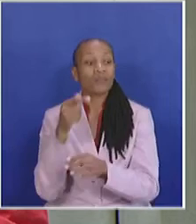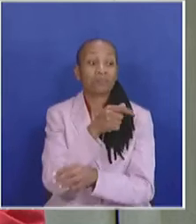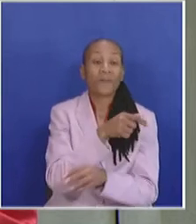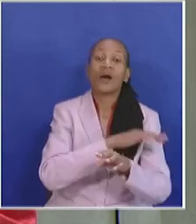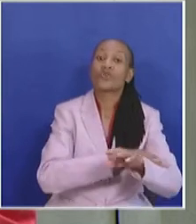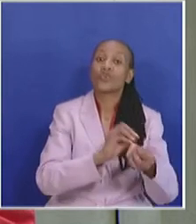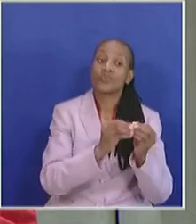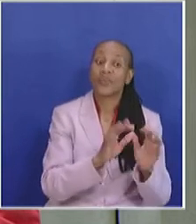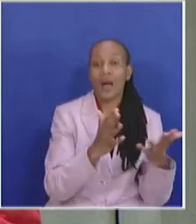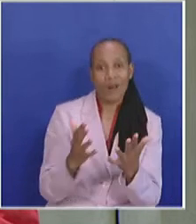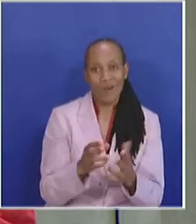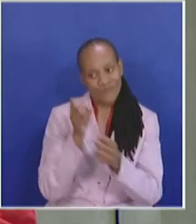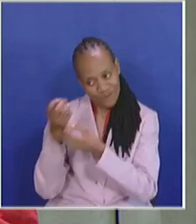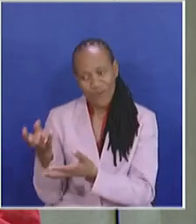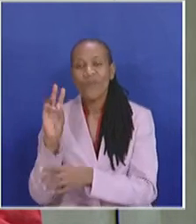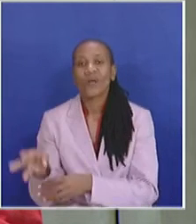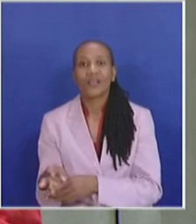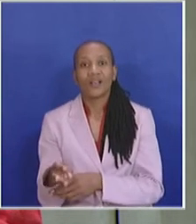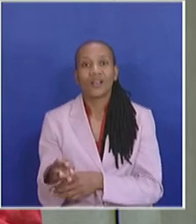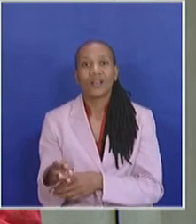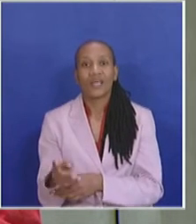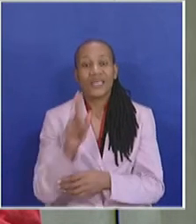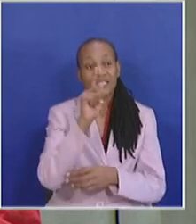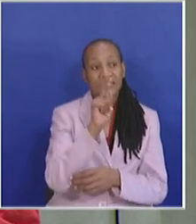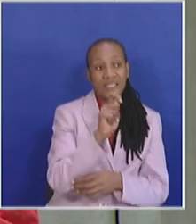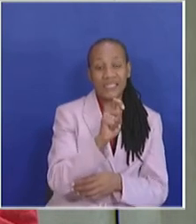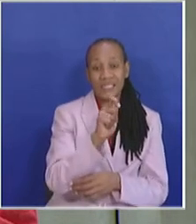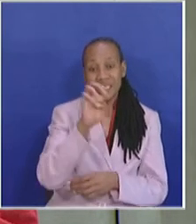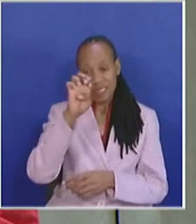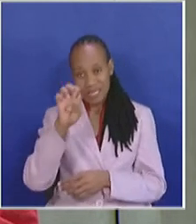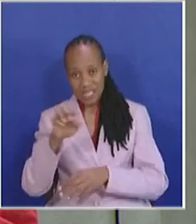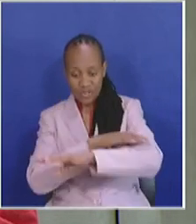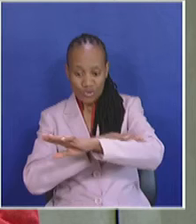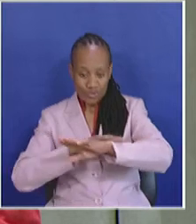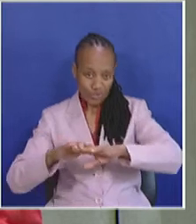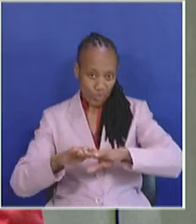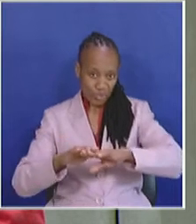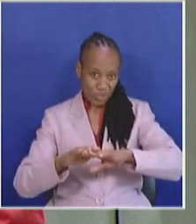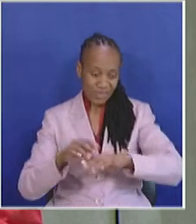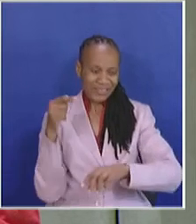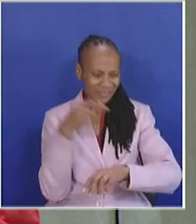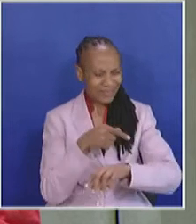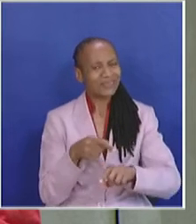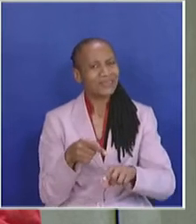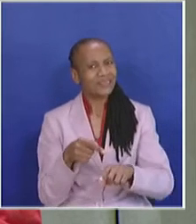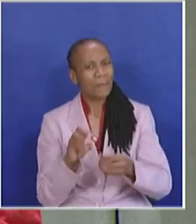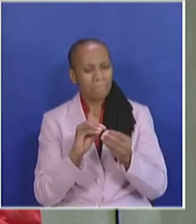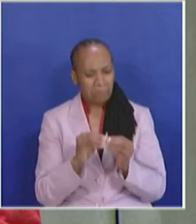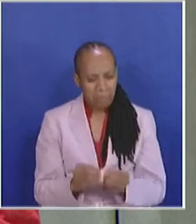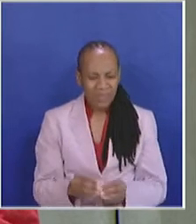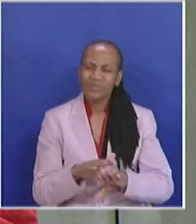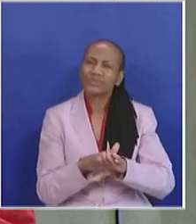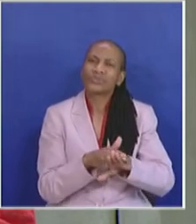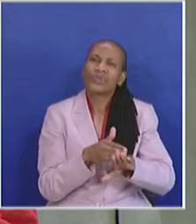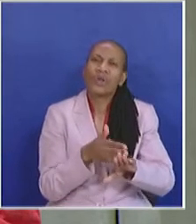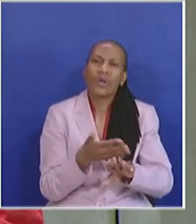matter. As for Mahobaskloof Tea Estate, which was a beacon of hope after having returned it to the Mahoba